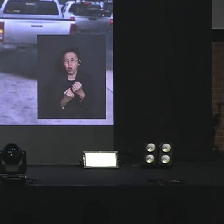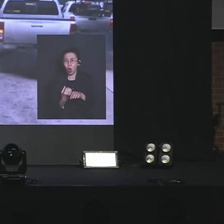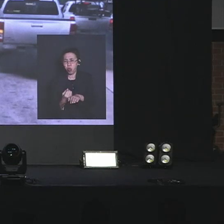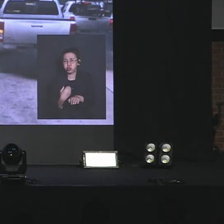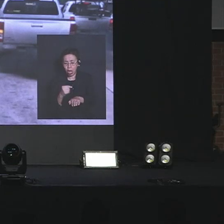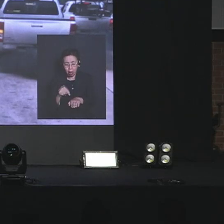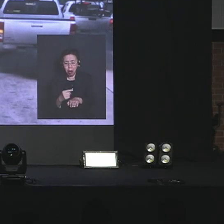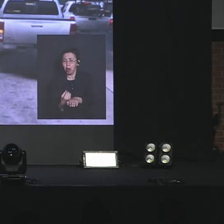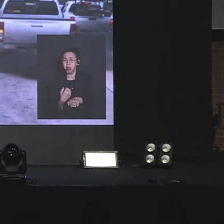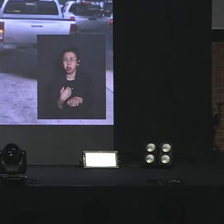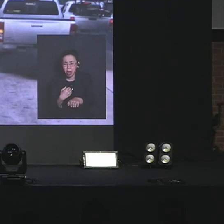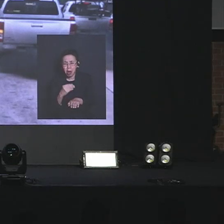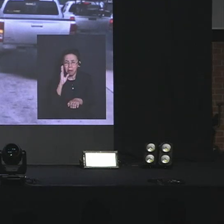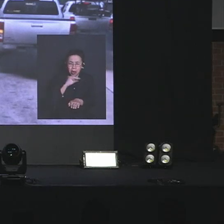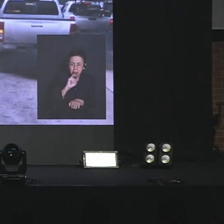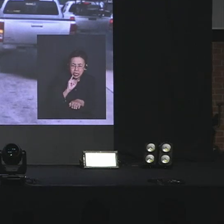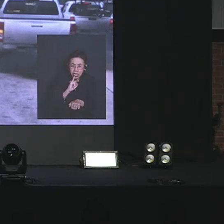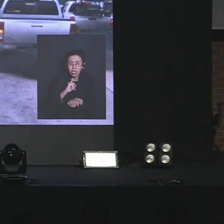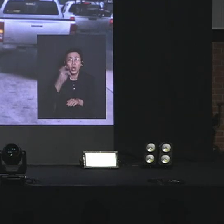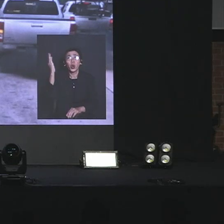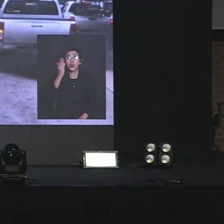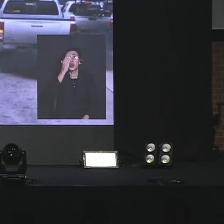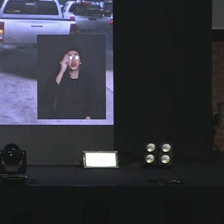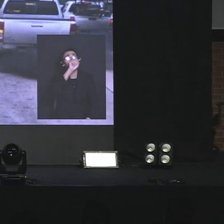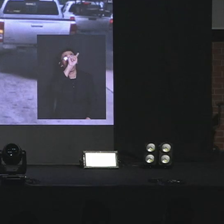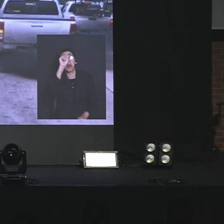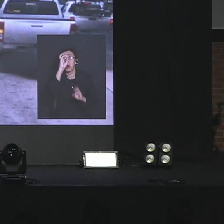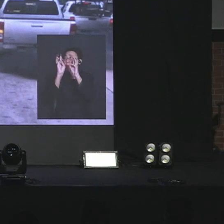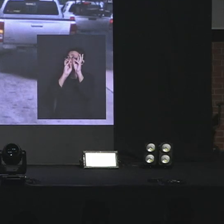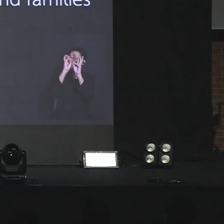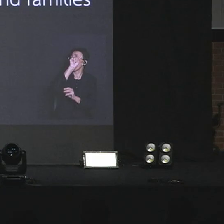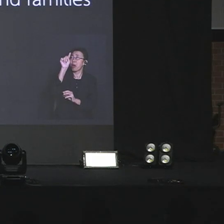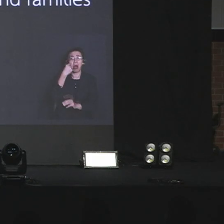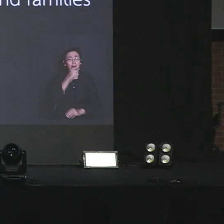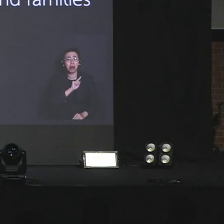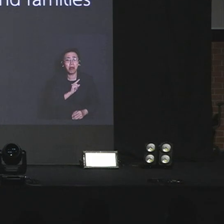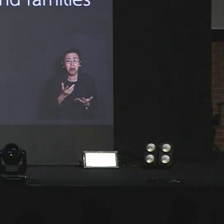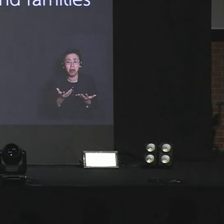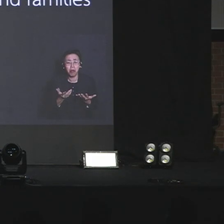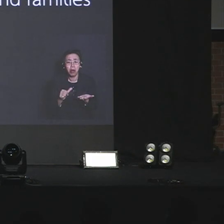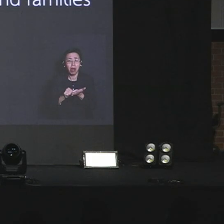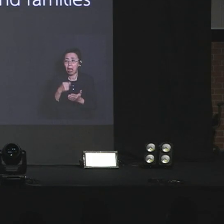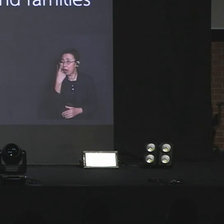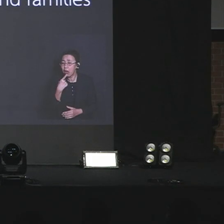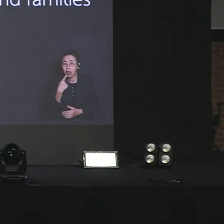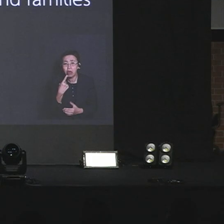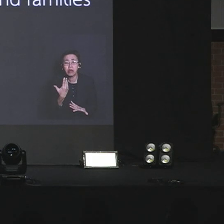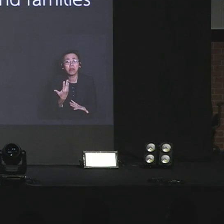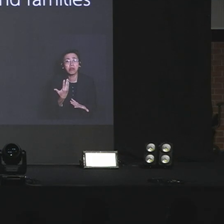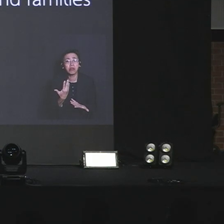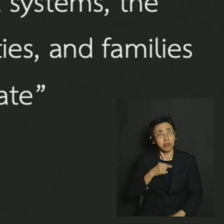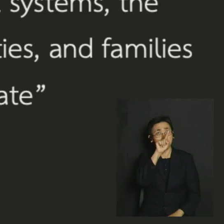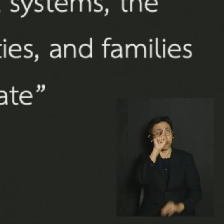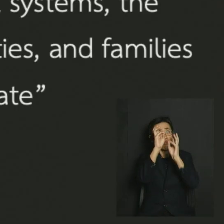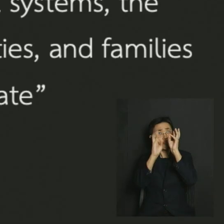the air. So no one take care about that. No ownership. No one will respond to this problem. So when the